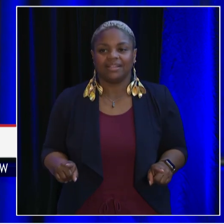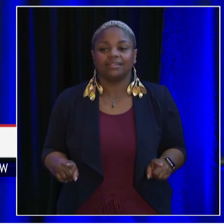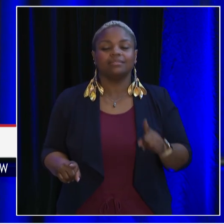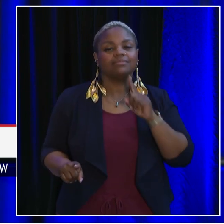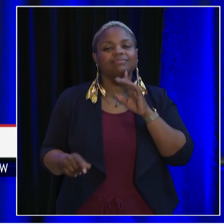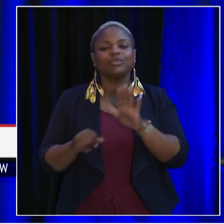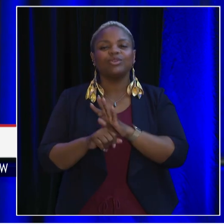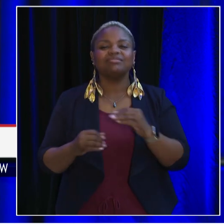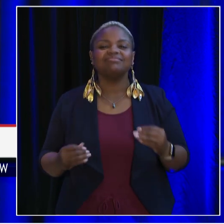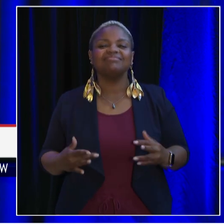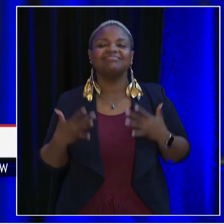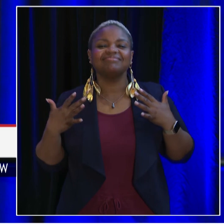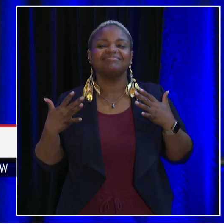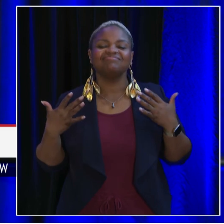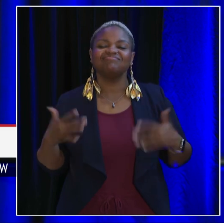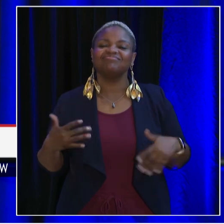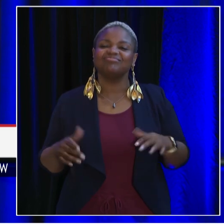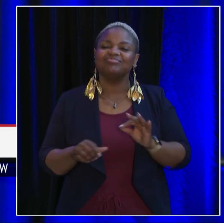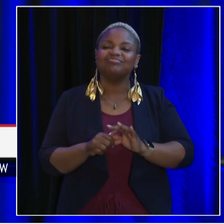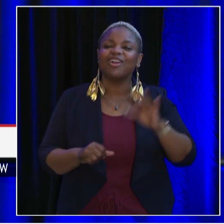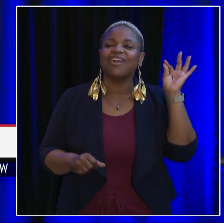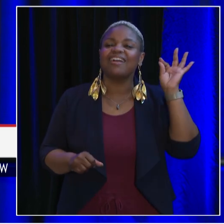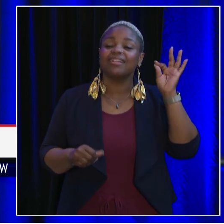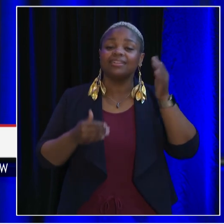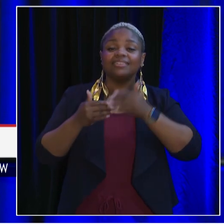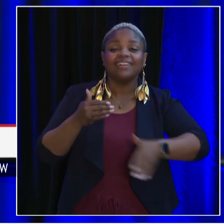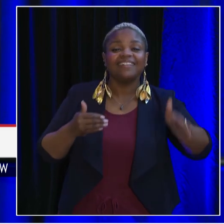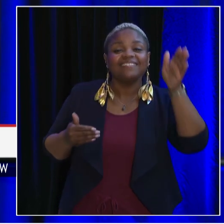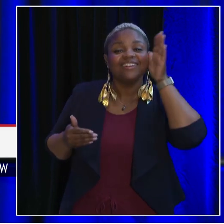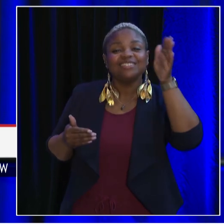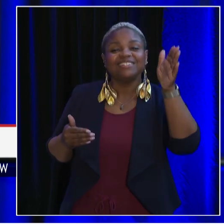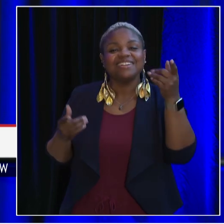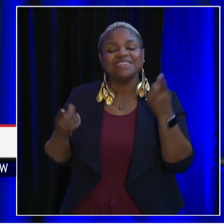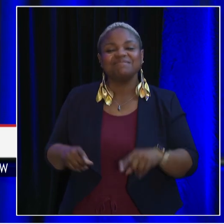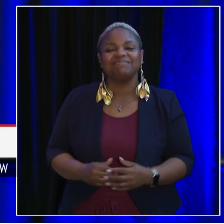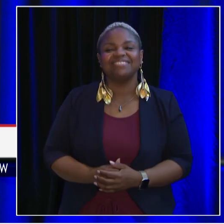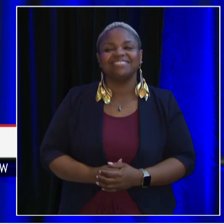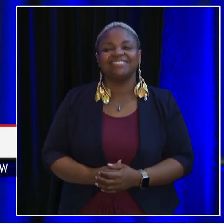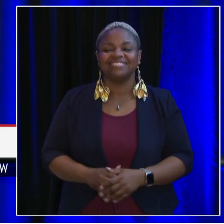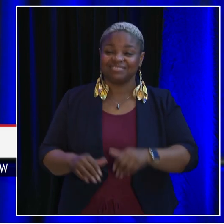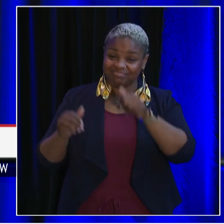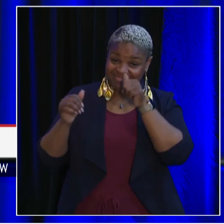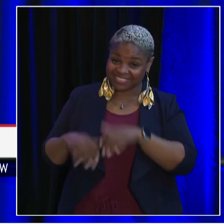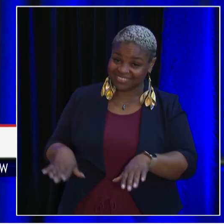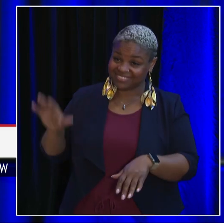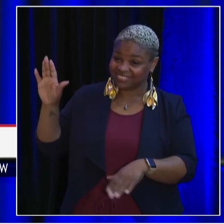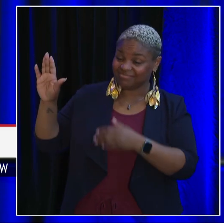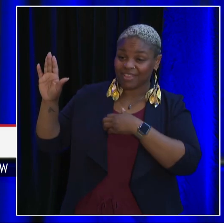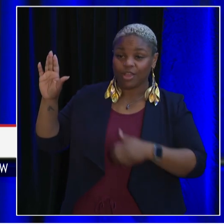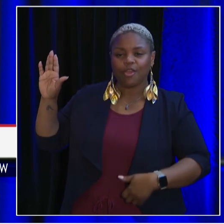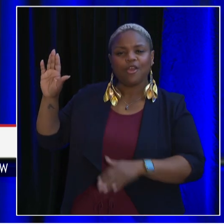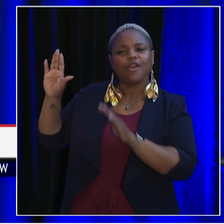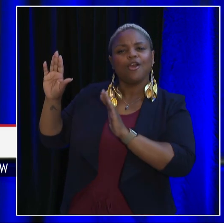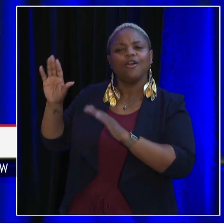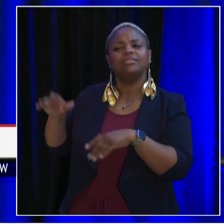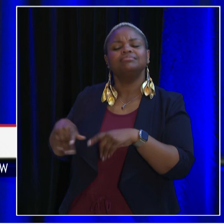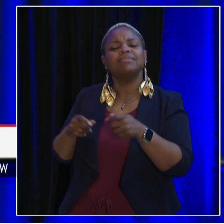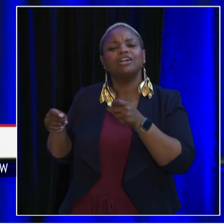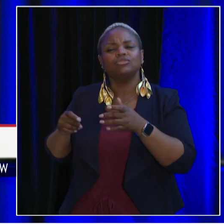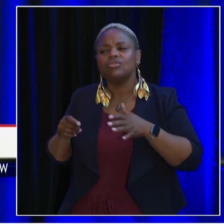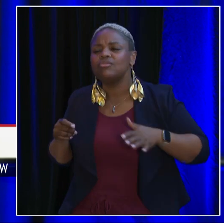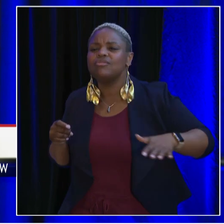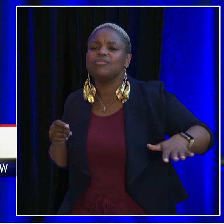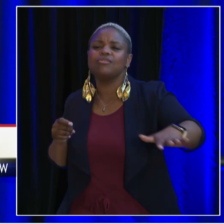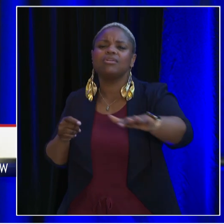conviction for right now for what will be done. Bless the mayor, her cabinet, all who govern